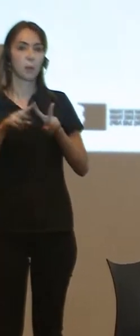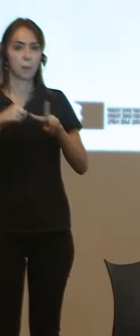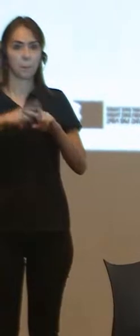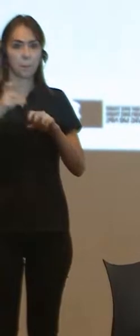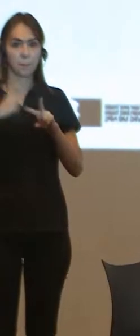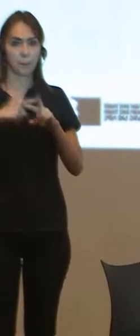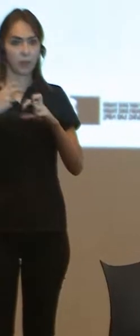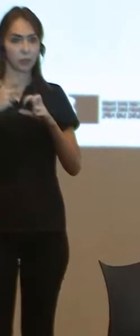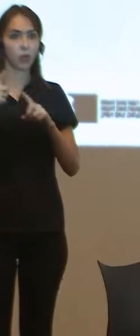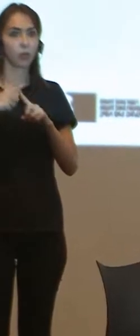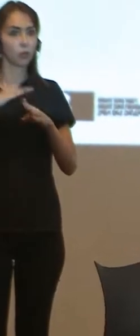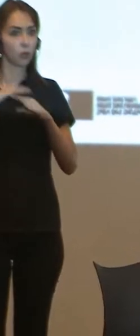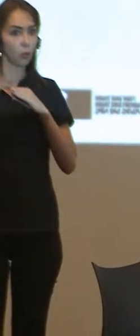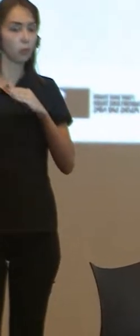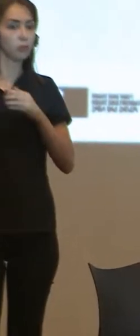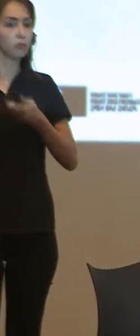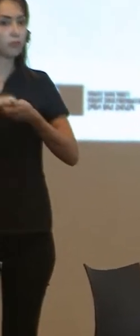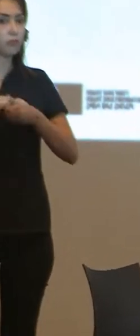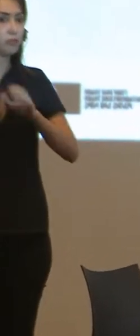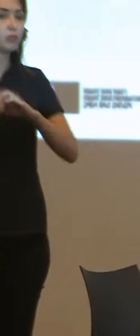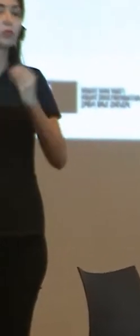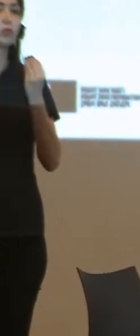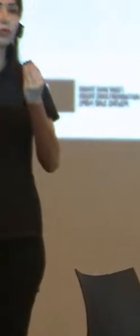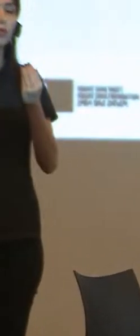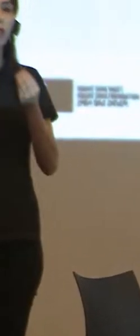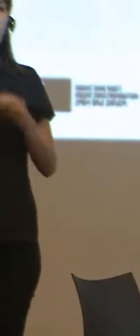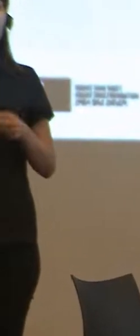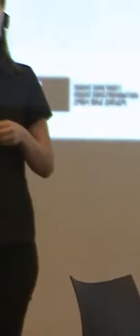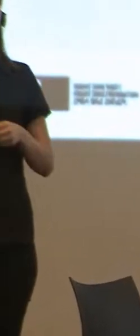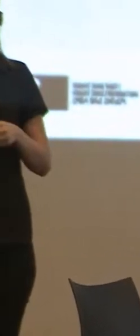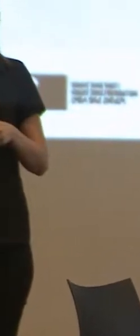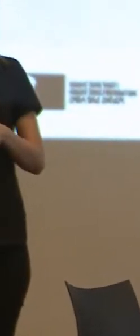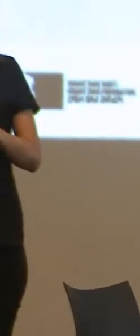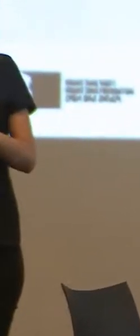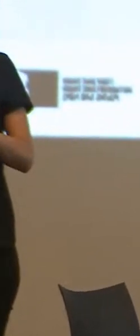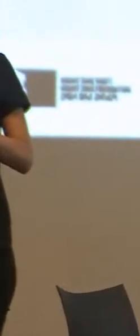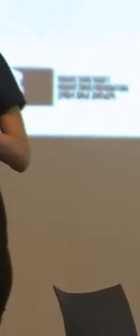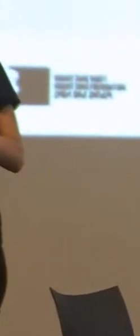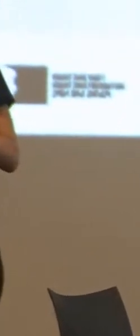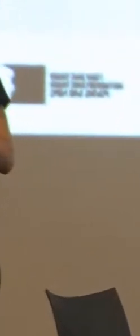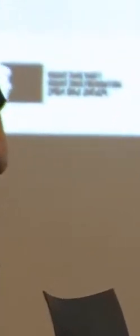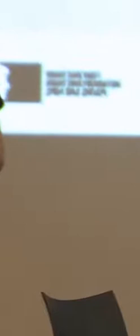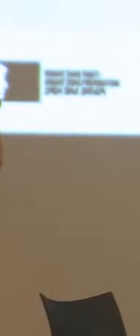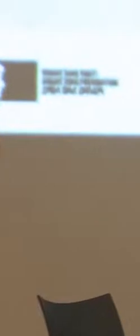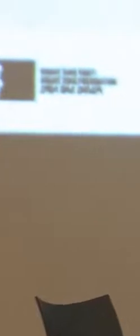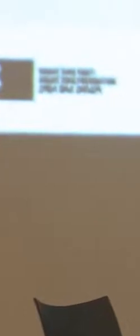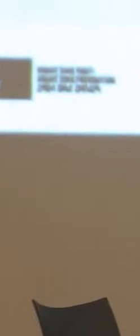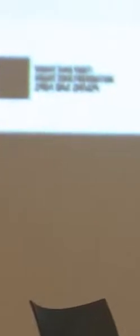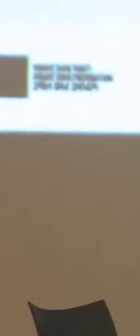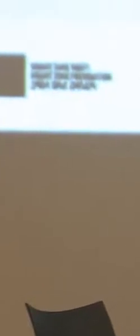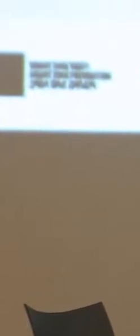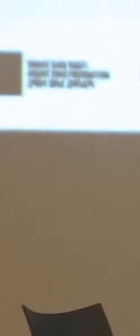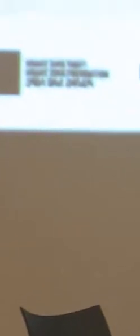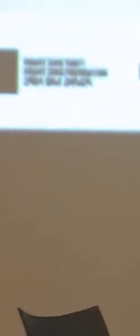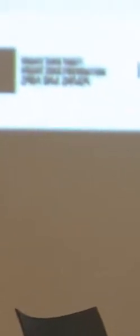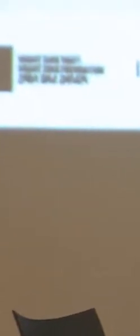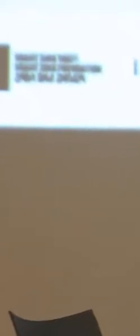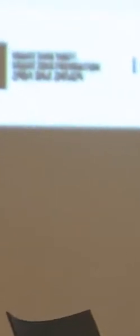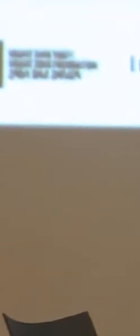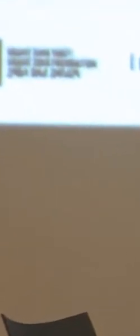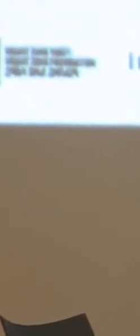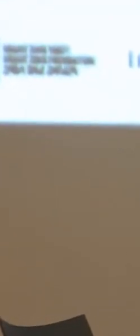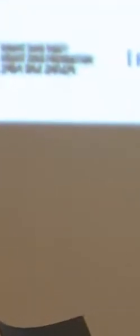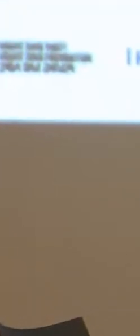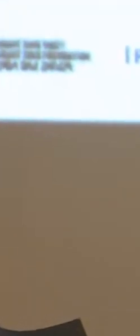efforts of the government and it also presented us with the possibility to explain that why the previous laws